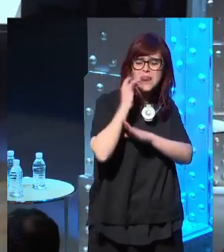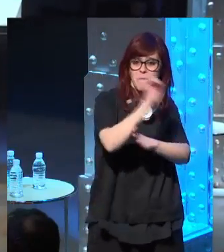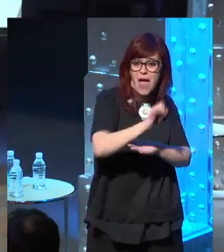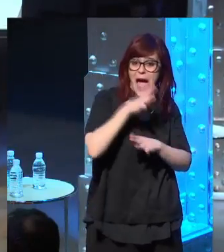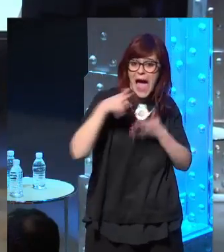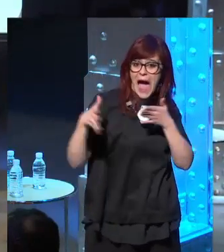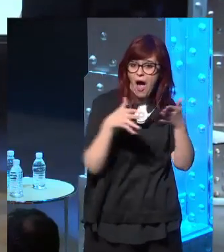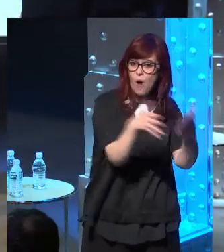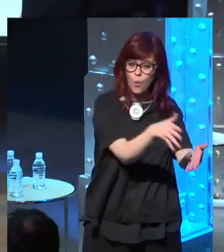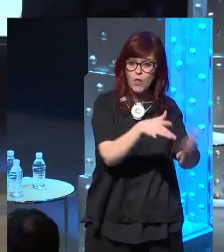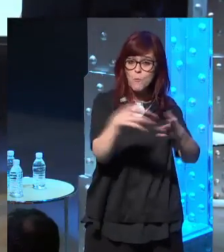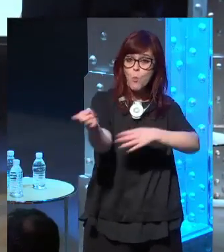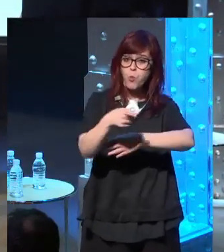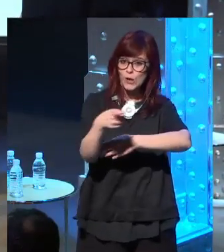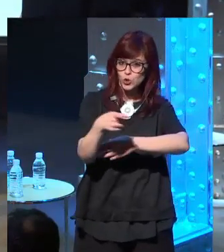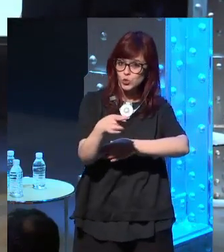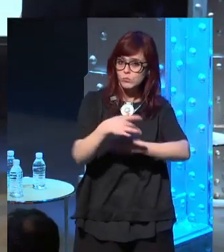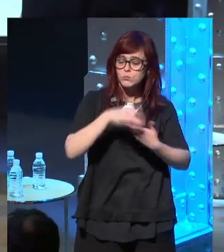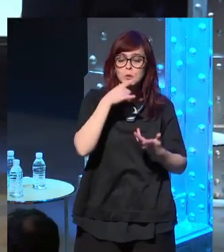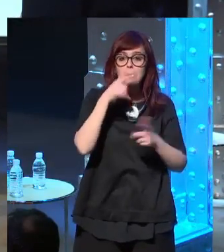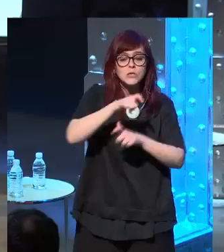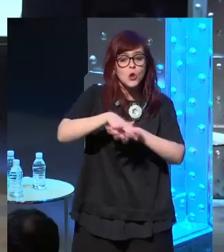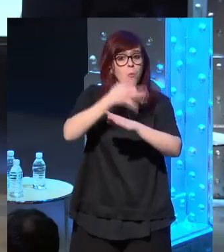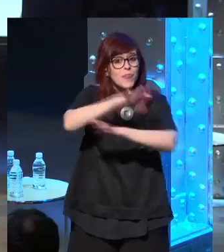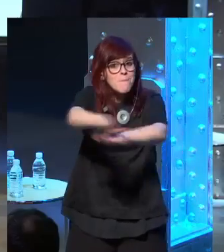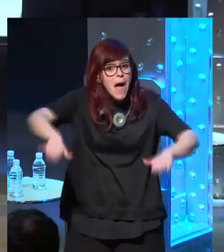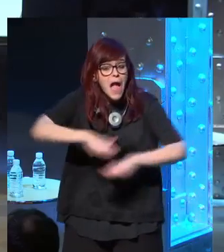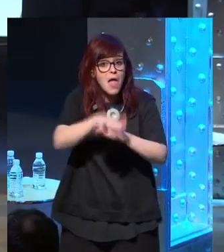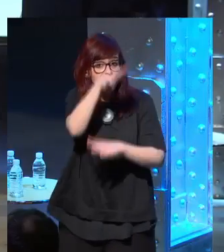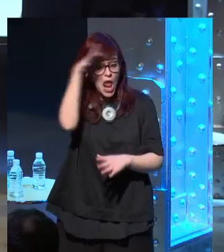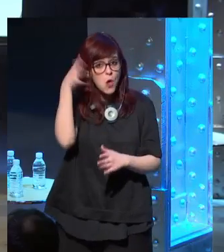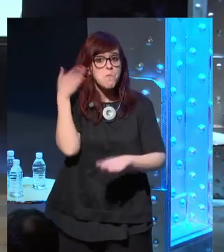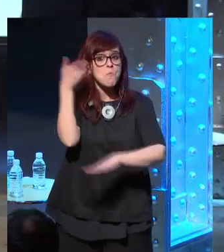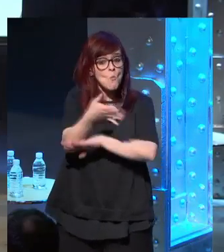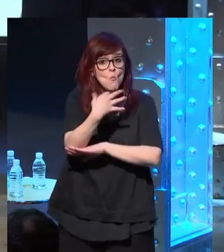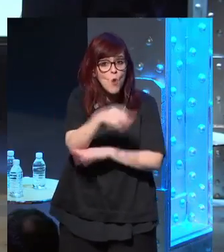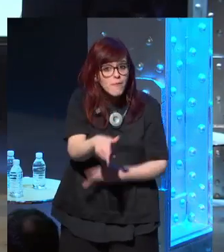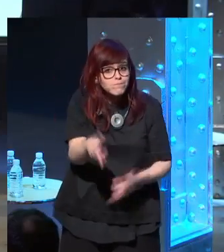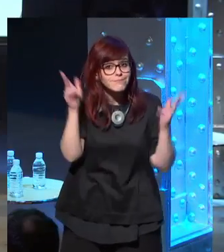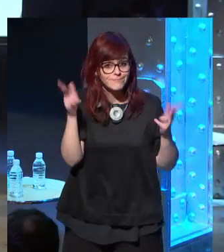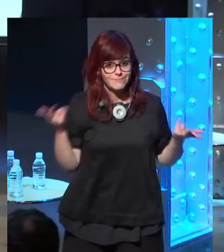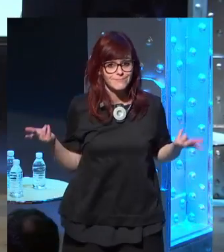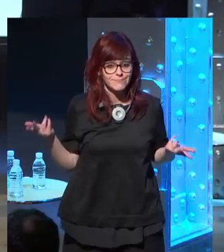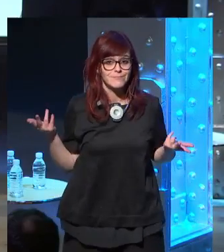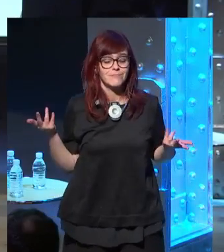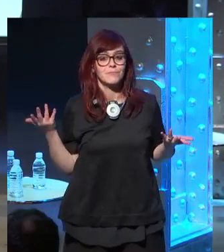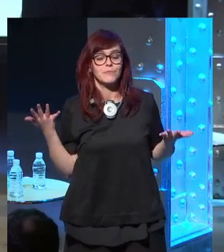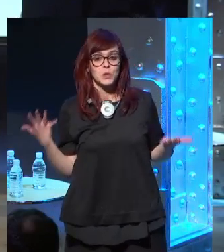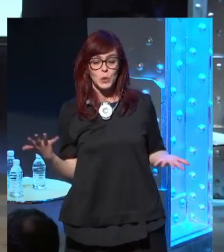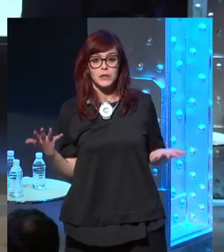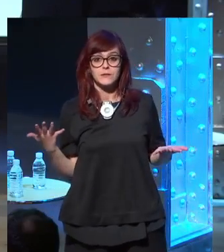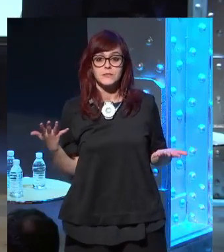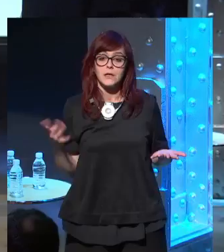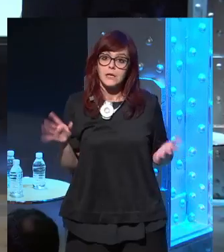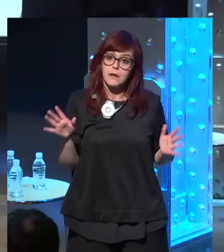harbor, which means that people could go swimming in the summertime. And in all fairness, summer lasts about 1 or 2 days, and then it's